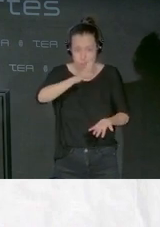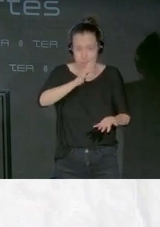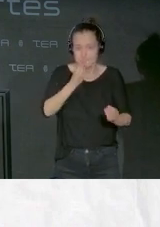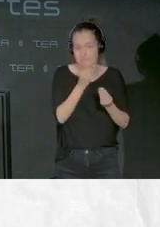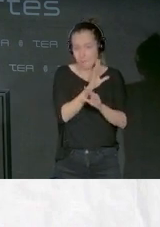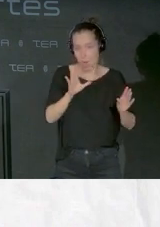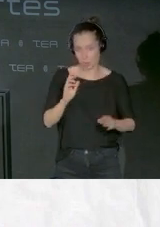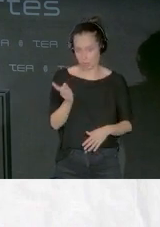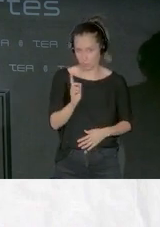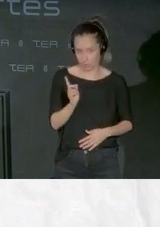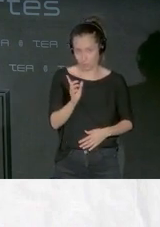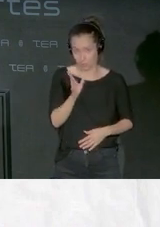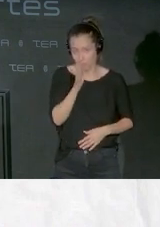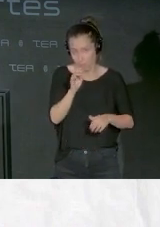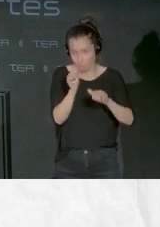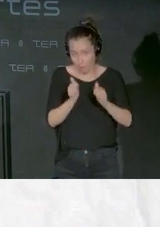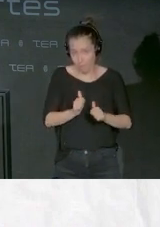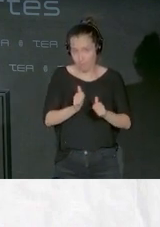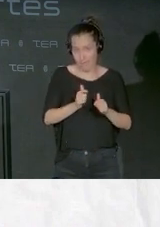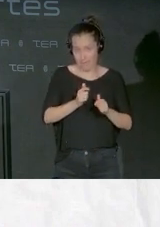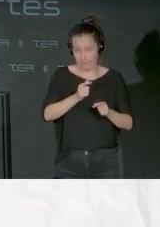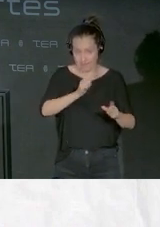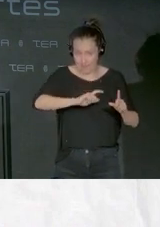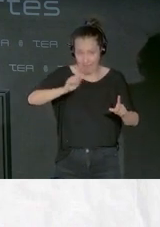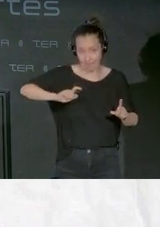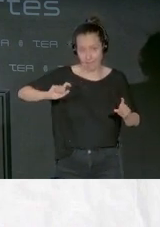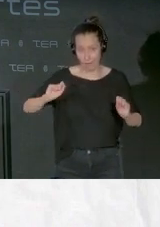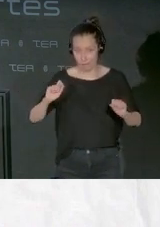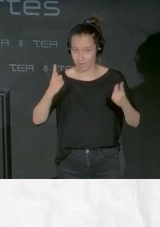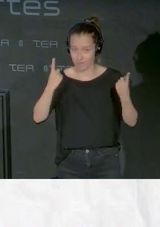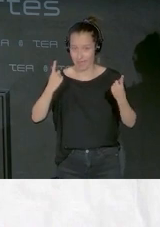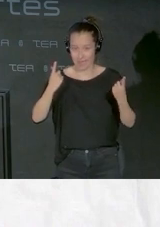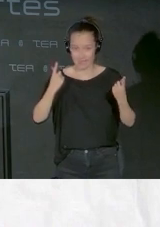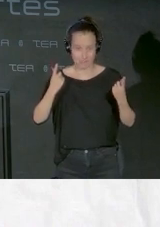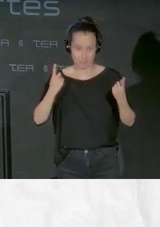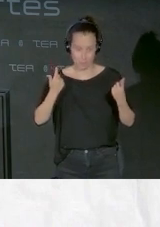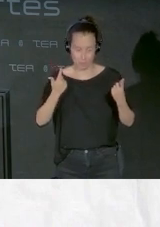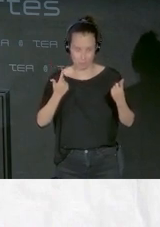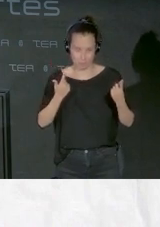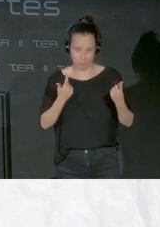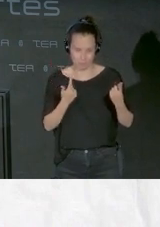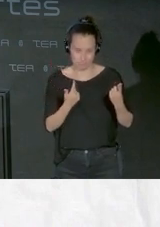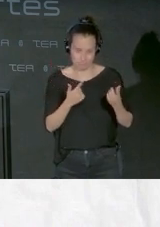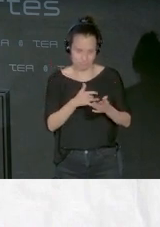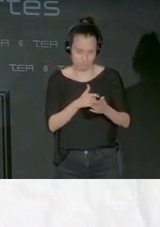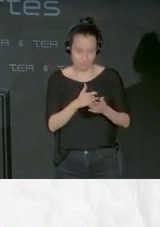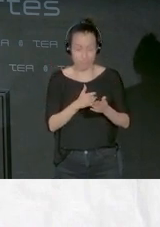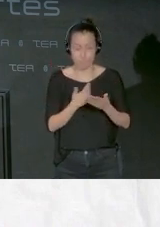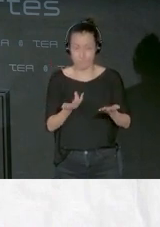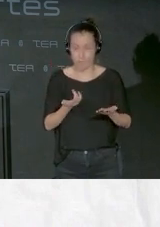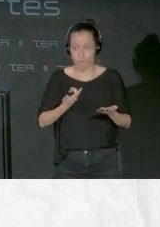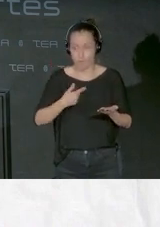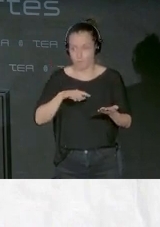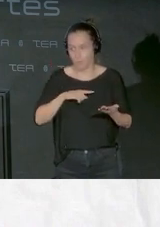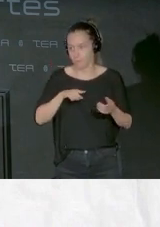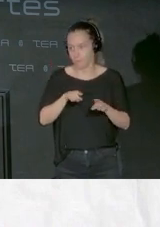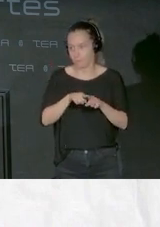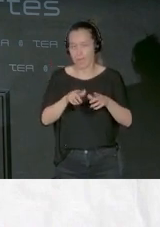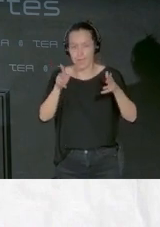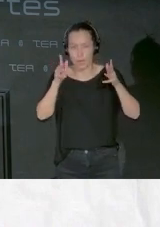are recommending to improve that through different ways. So it's a bit technical, but it's about better including video games